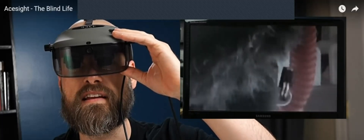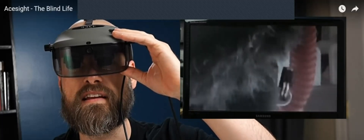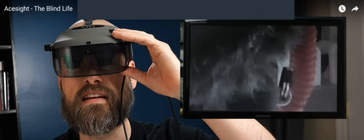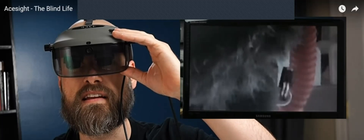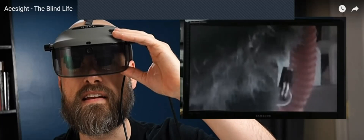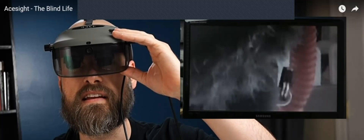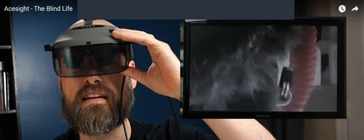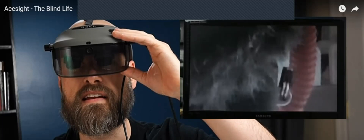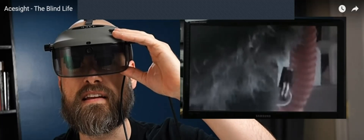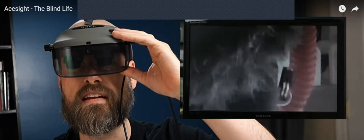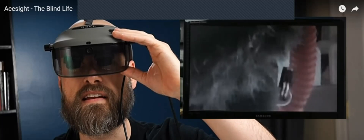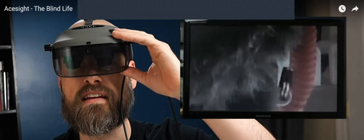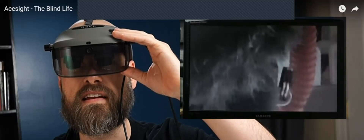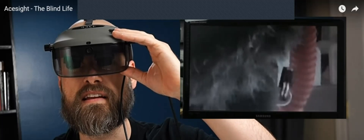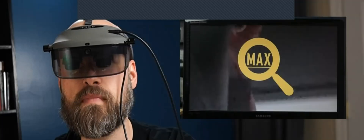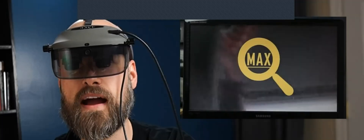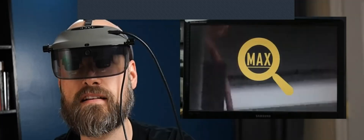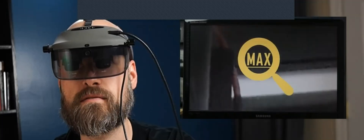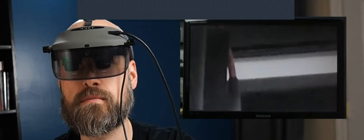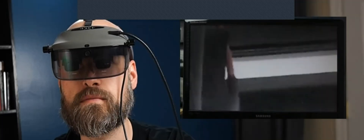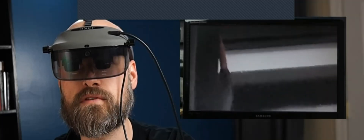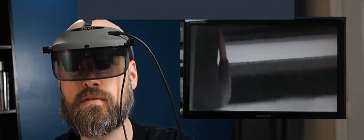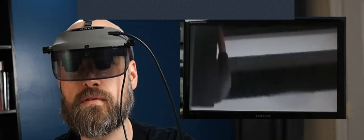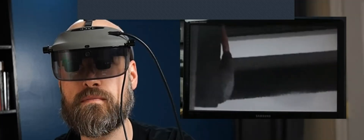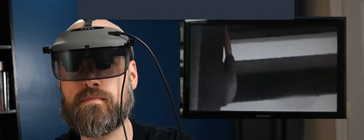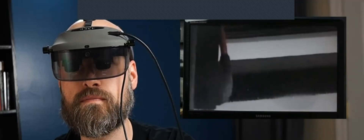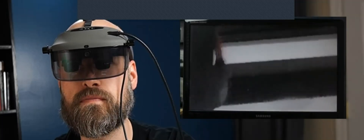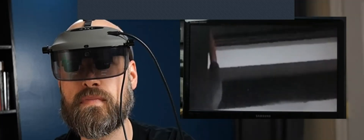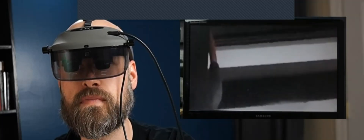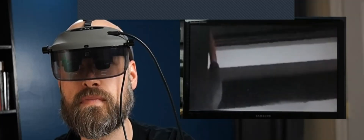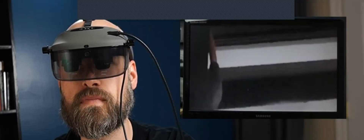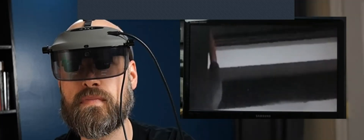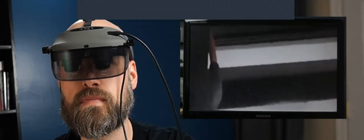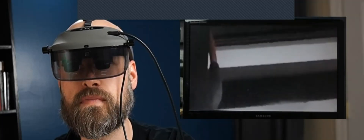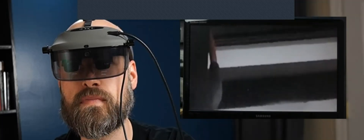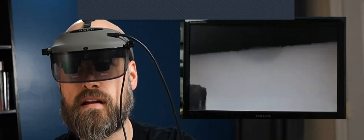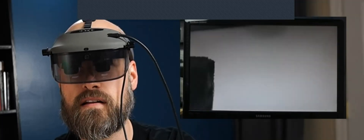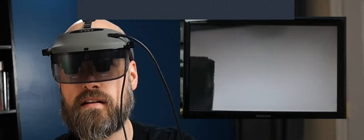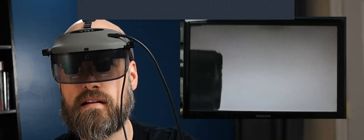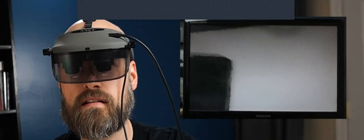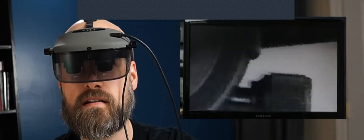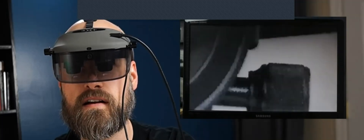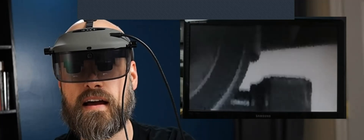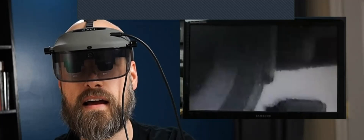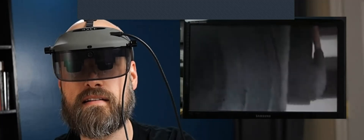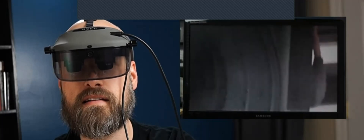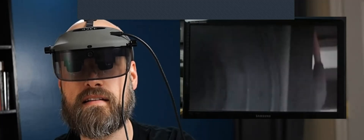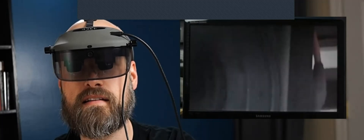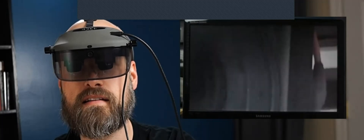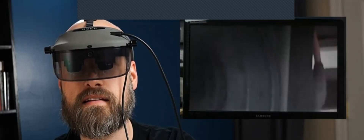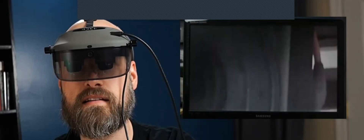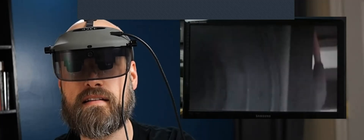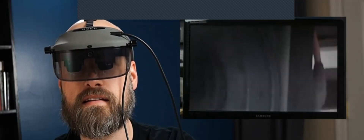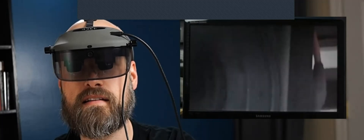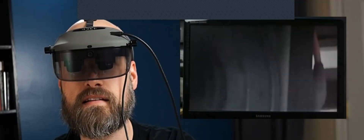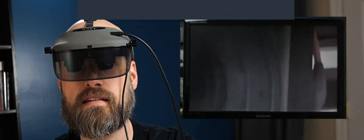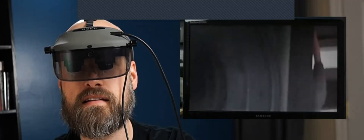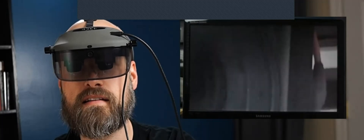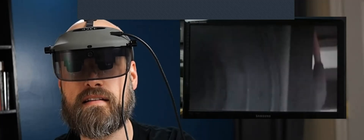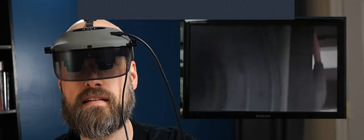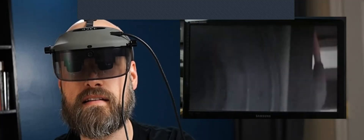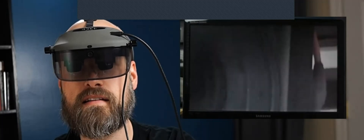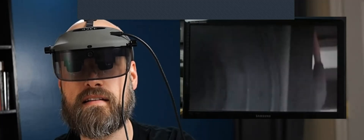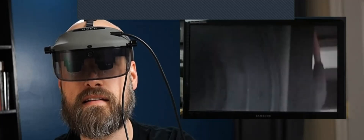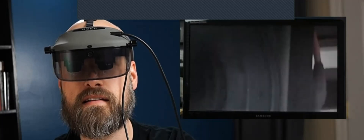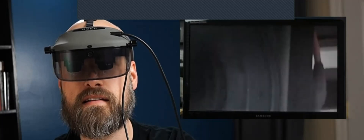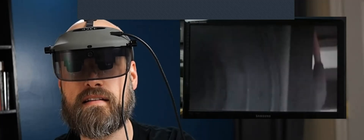maximum zoom level. So that is the maximum zoom. Take a look at the front of the camera.